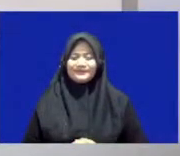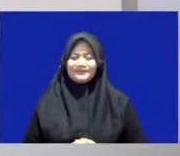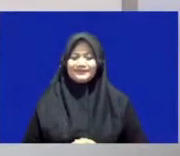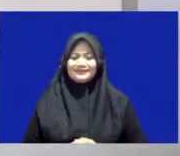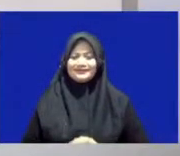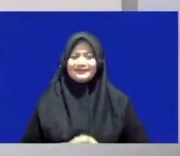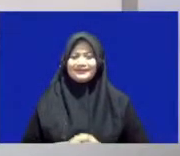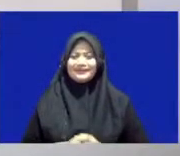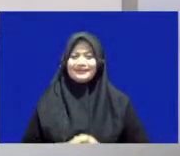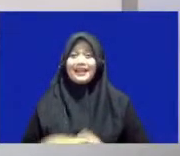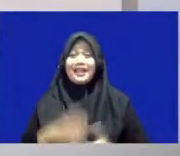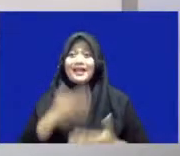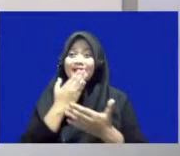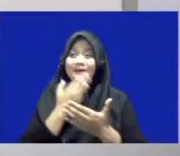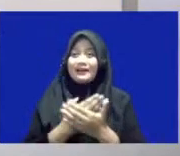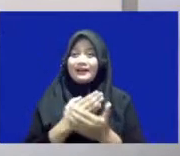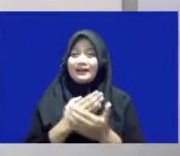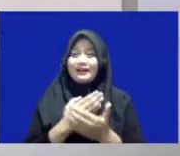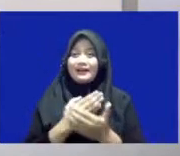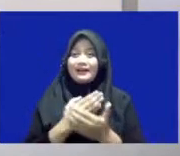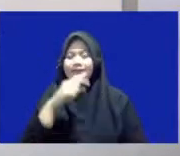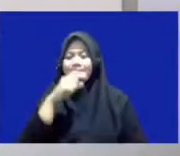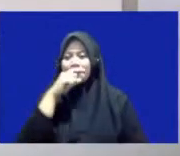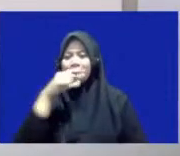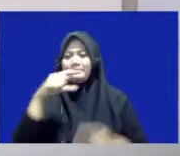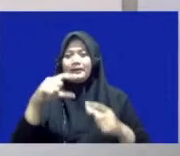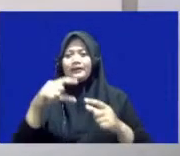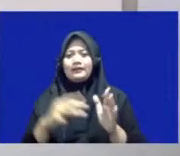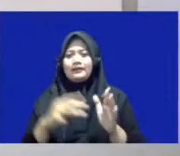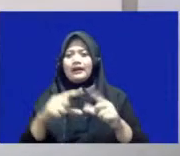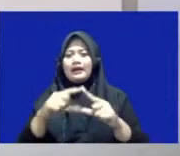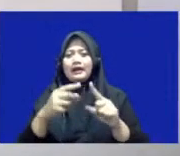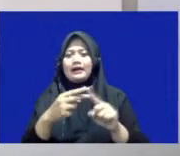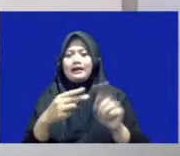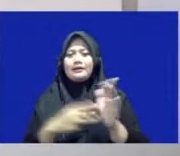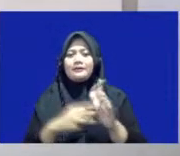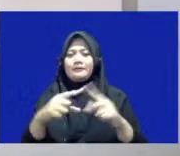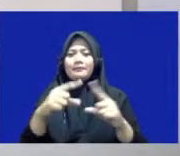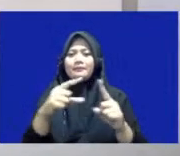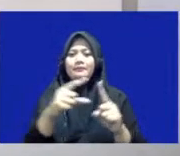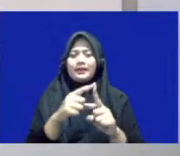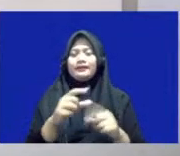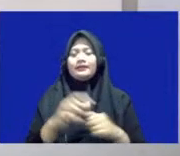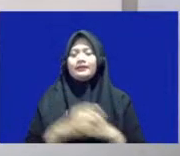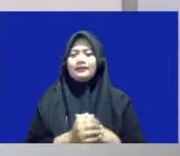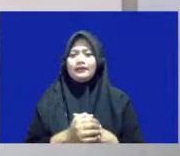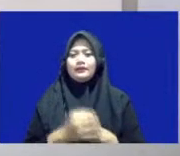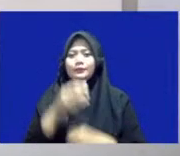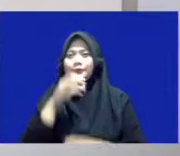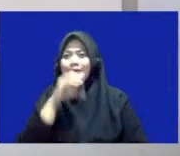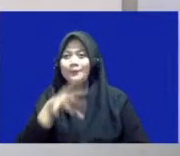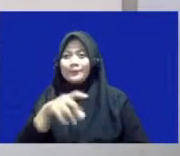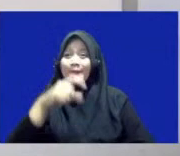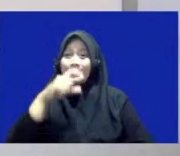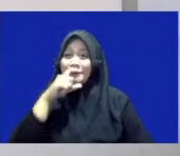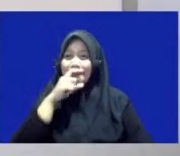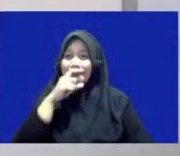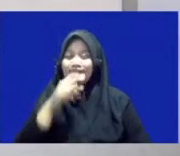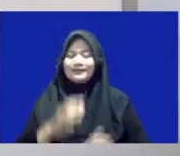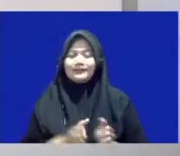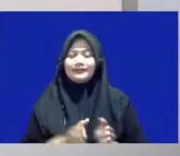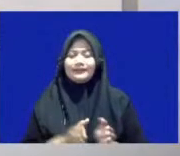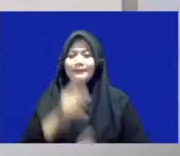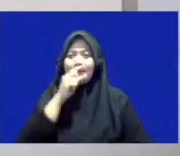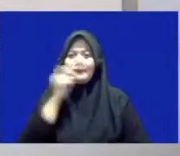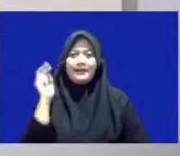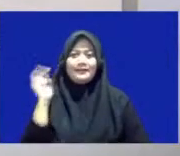Thank you, Mr. Amadou Haq, for the opening remarks. So, ladies and gentlemen, following the next agenda, we will together listen to the